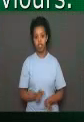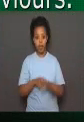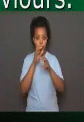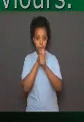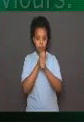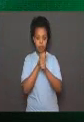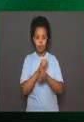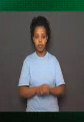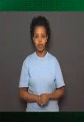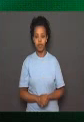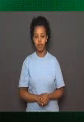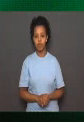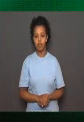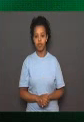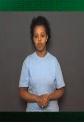Time's up.